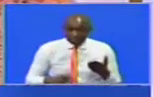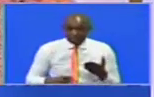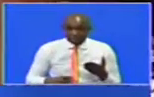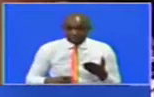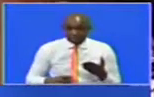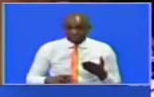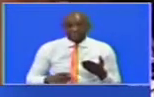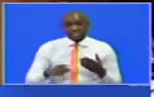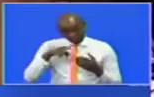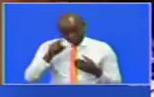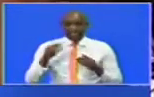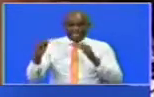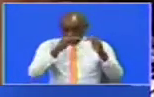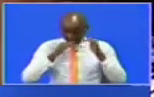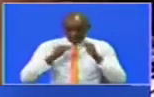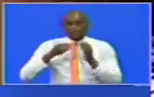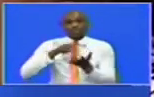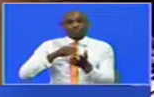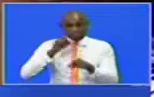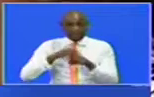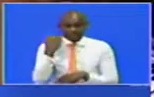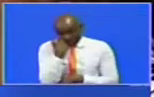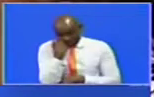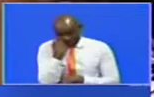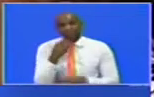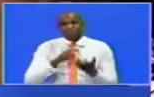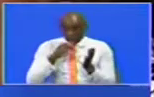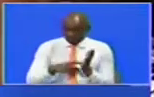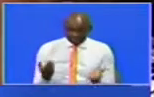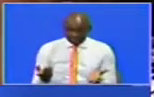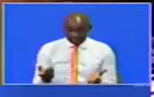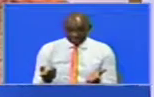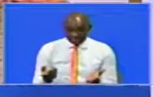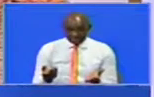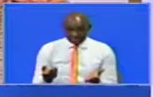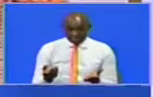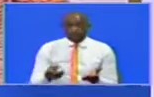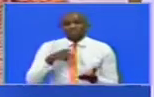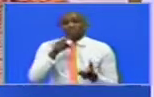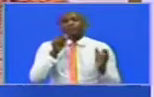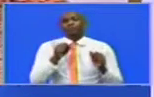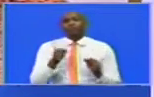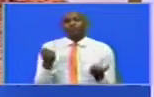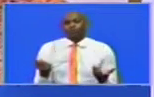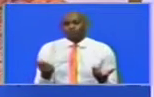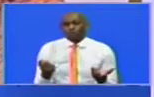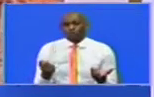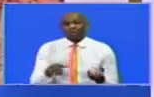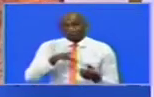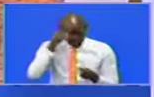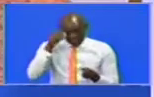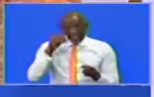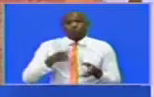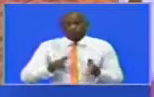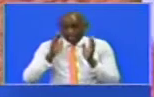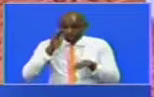a level playing field when they are sick? That is, how can you find a convenient